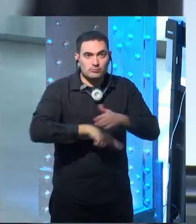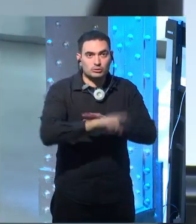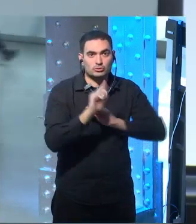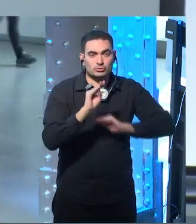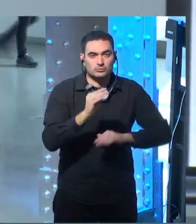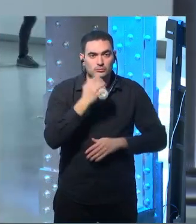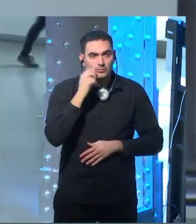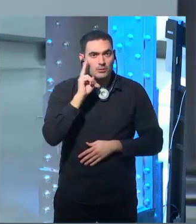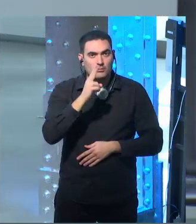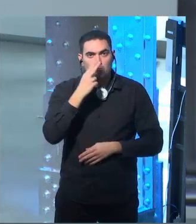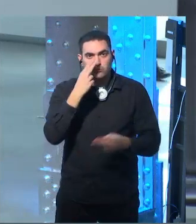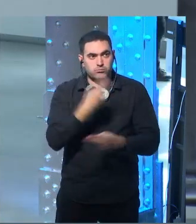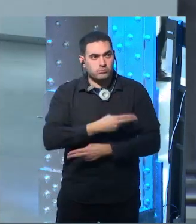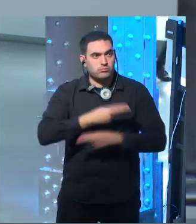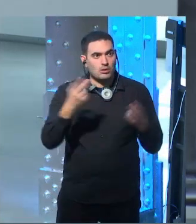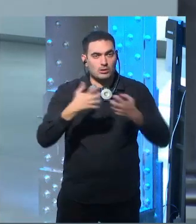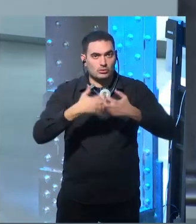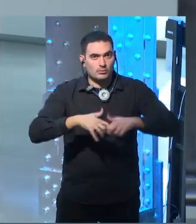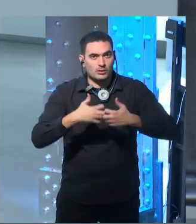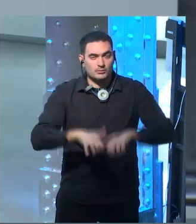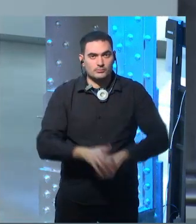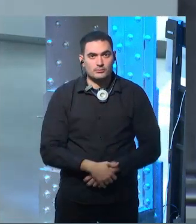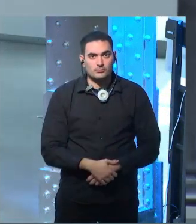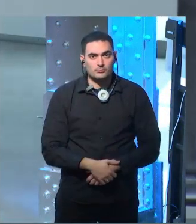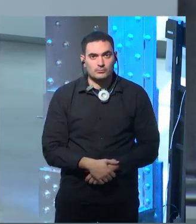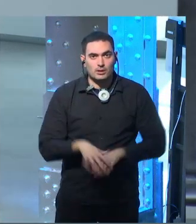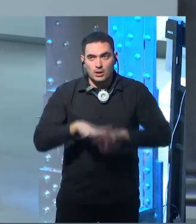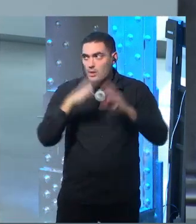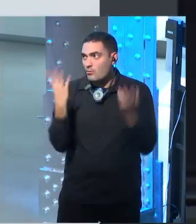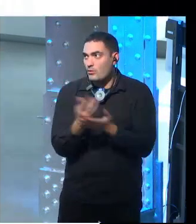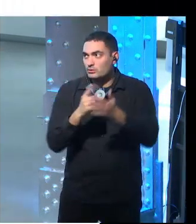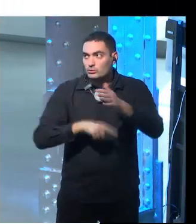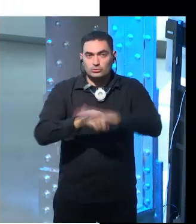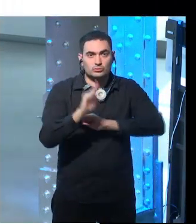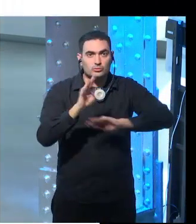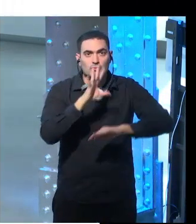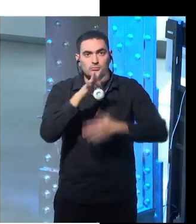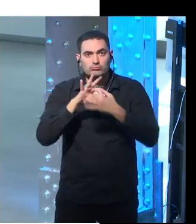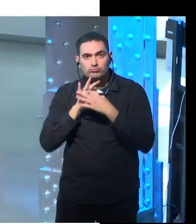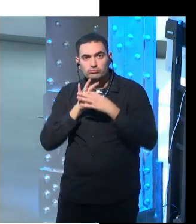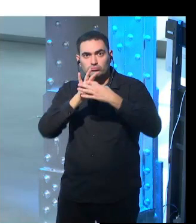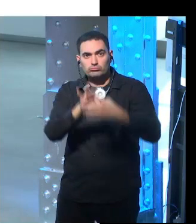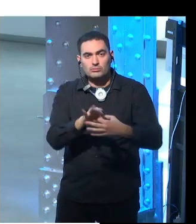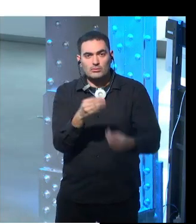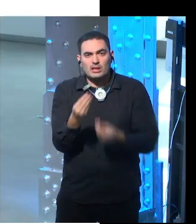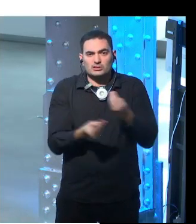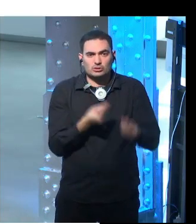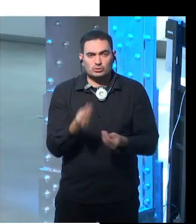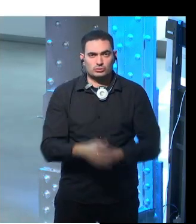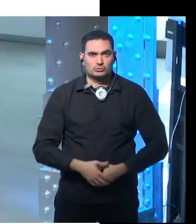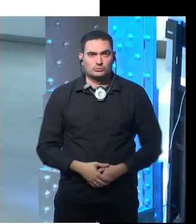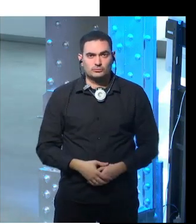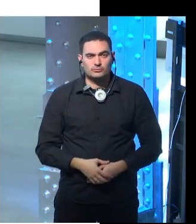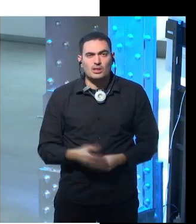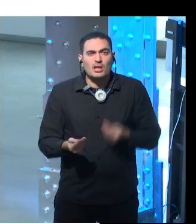to automation than the advanced world. And that relates to the fact that it's now mainly the